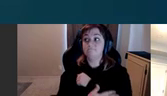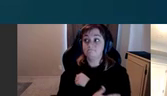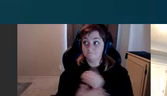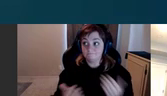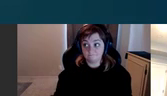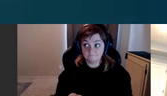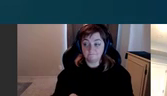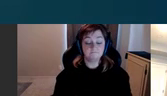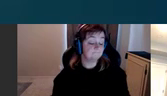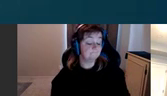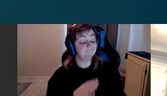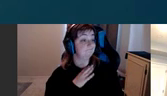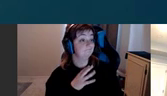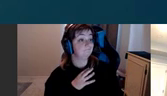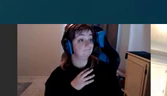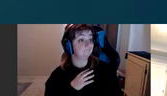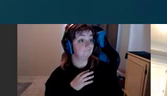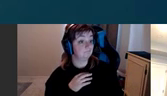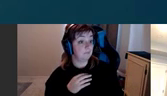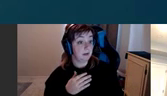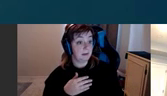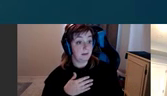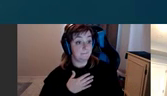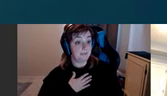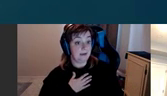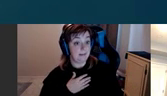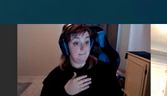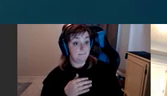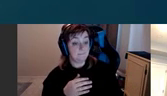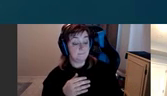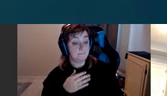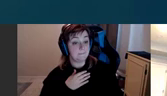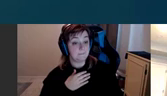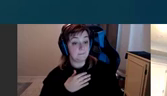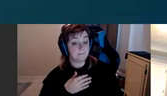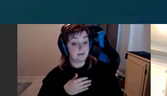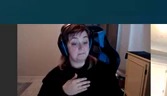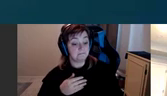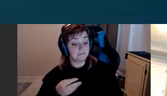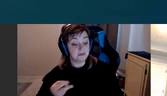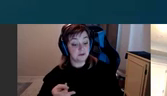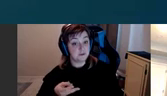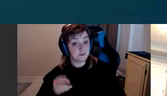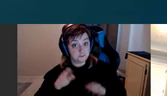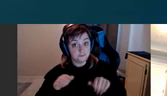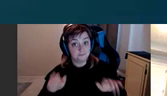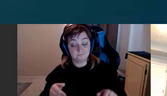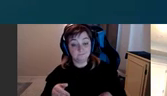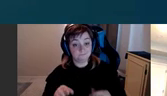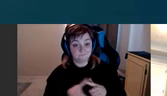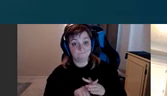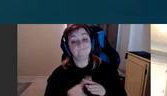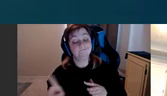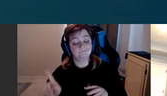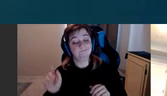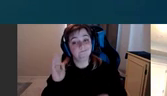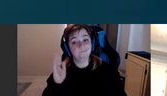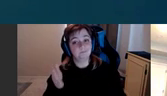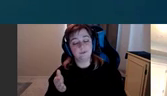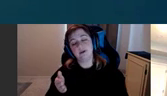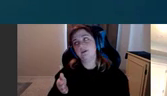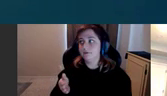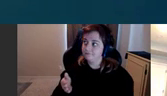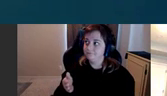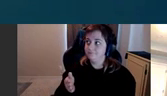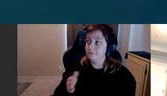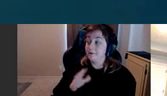But myself, my two-year-old son, which was my brother, and my unborn child are leaving. And so then my dad said, okay, fine, then I guess